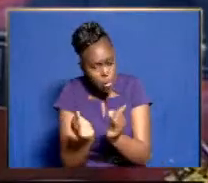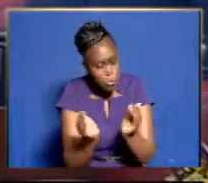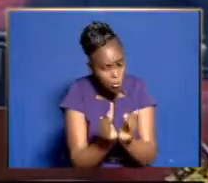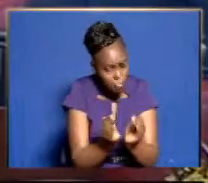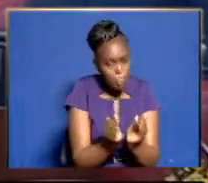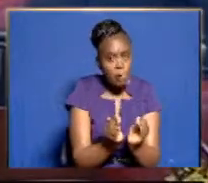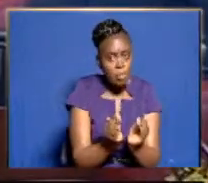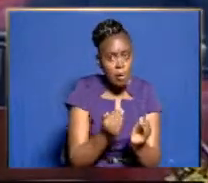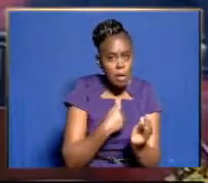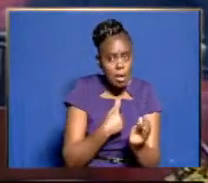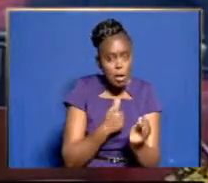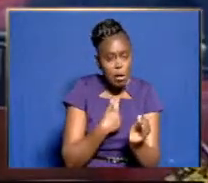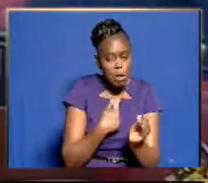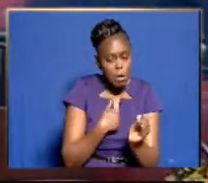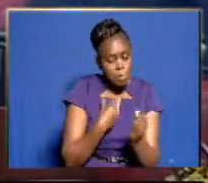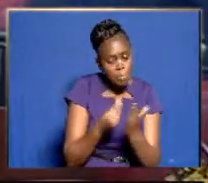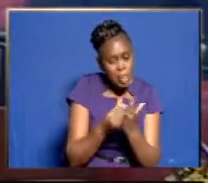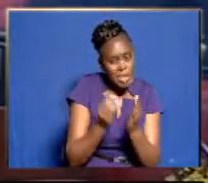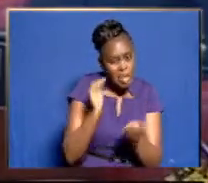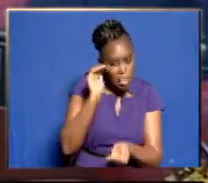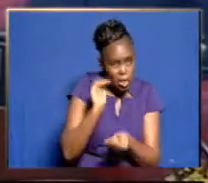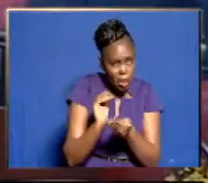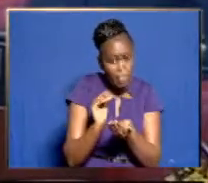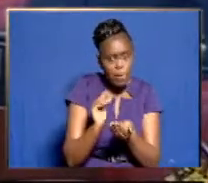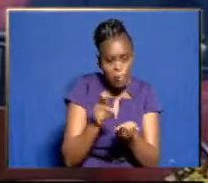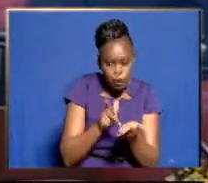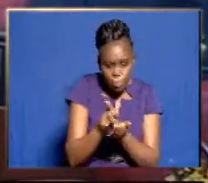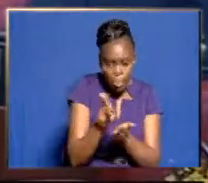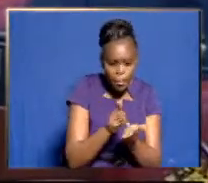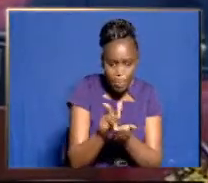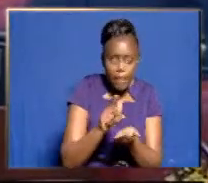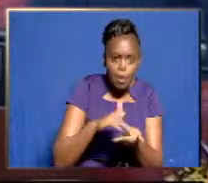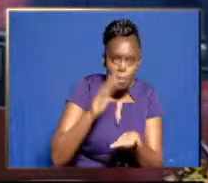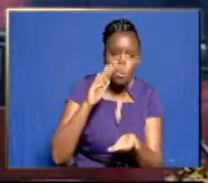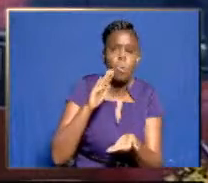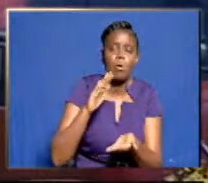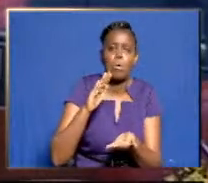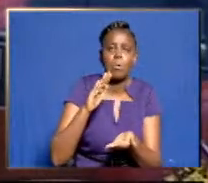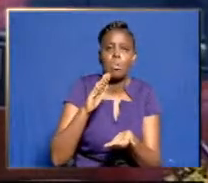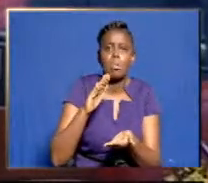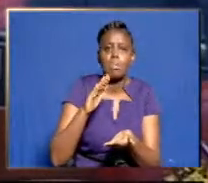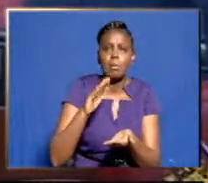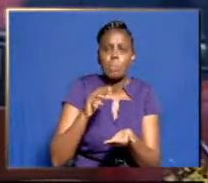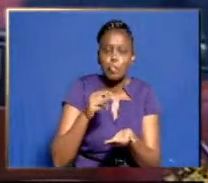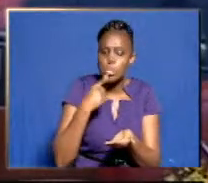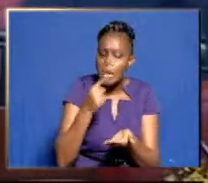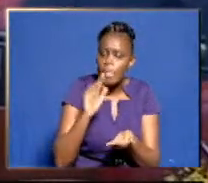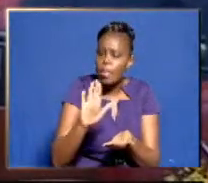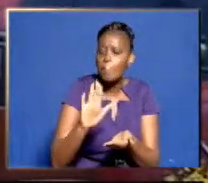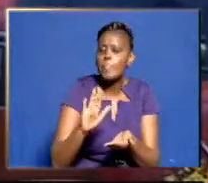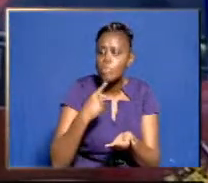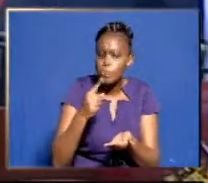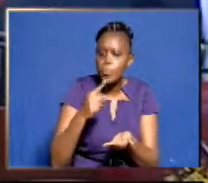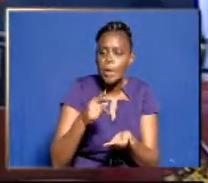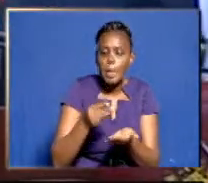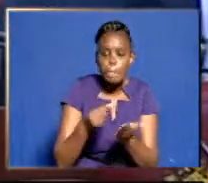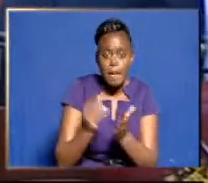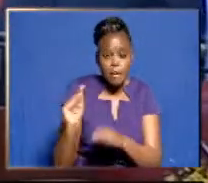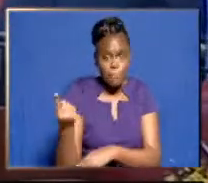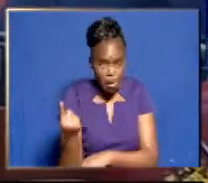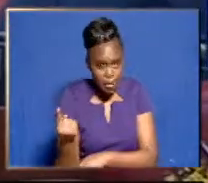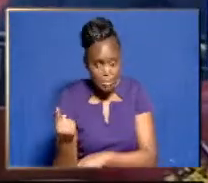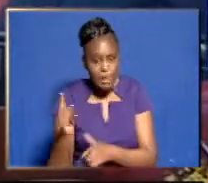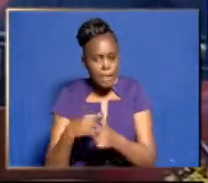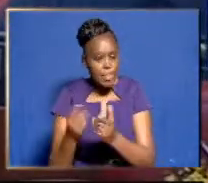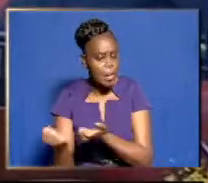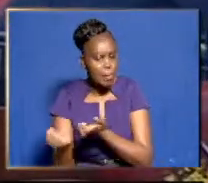turnover but low margin. If you tell them to pay you money in advance, they will kill them. So in the long term, we are going to